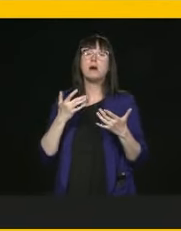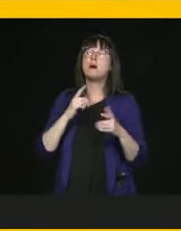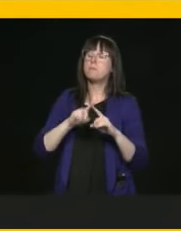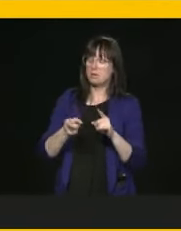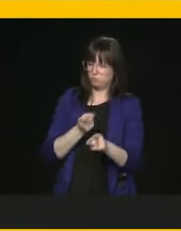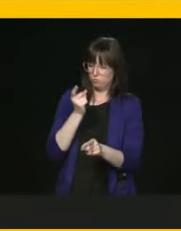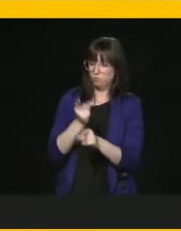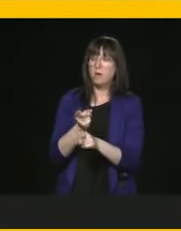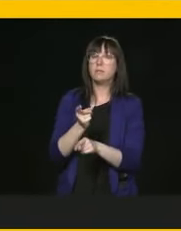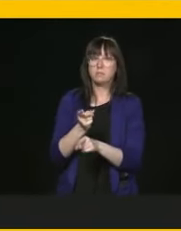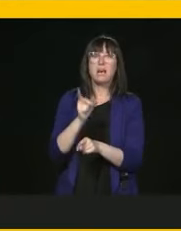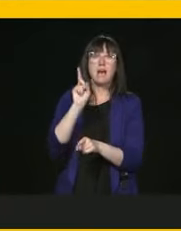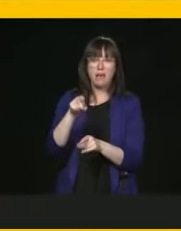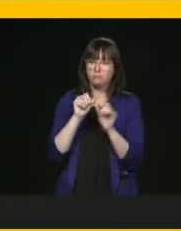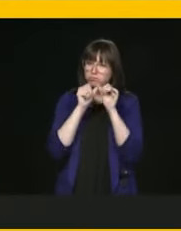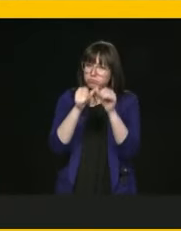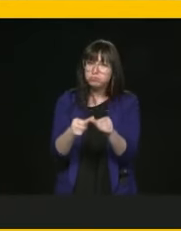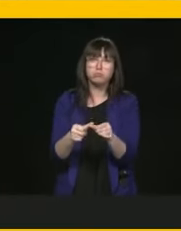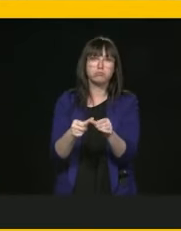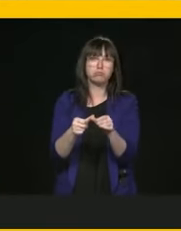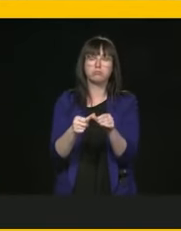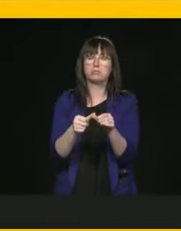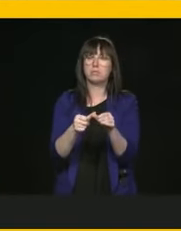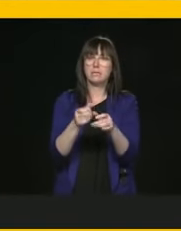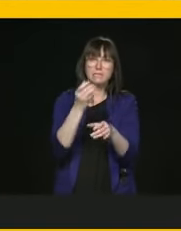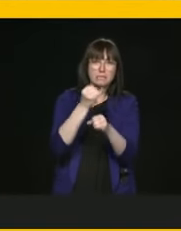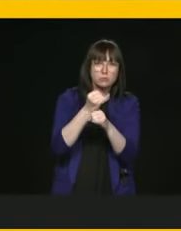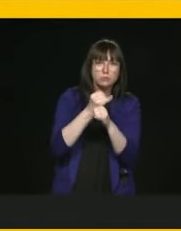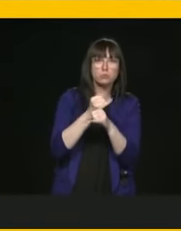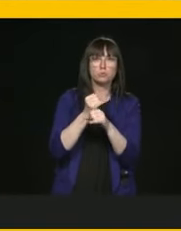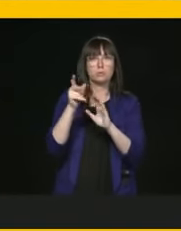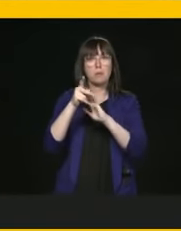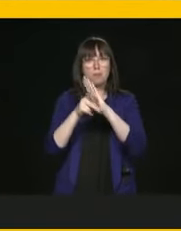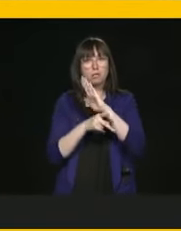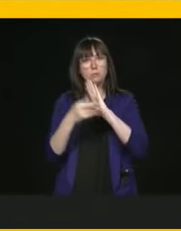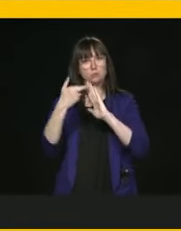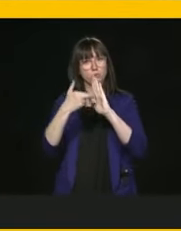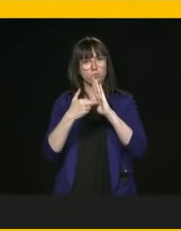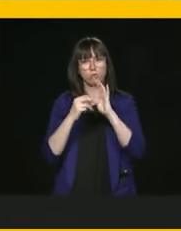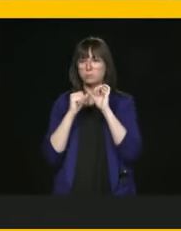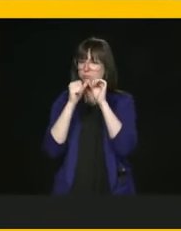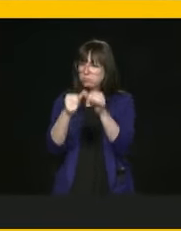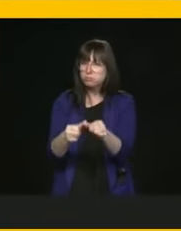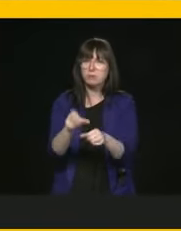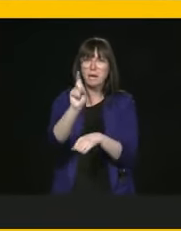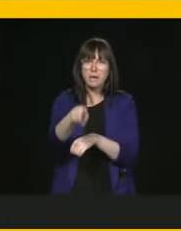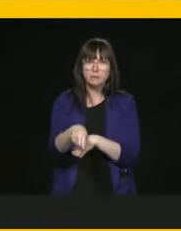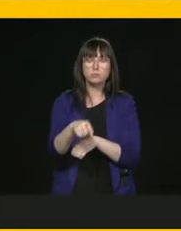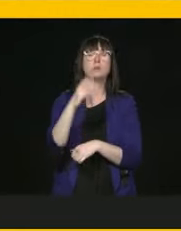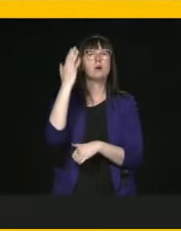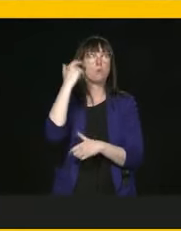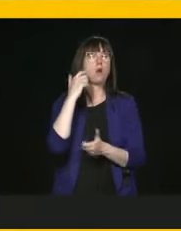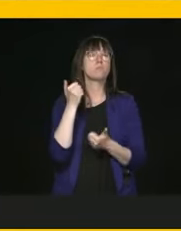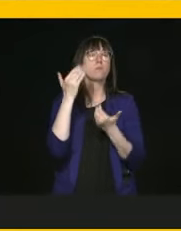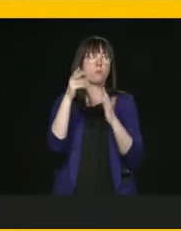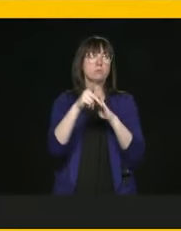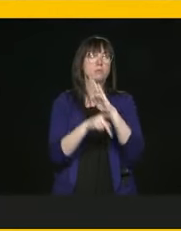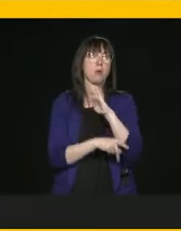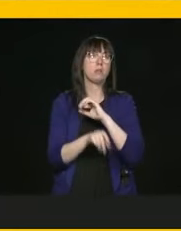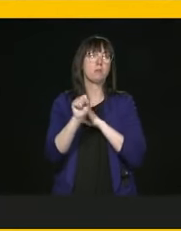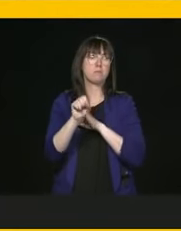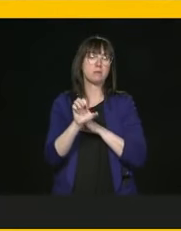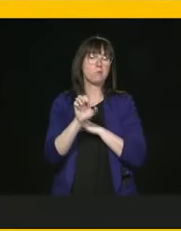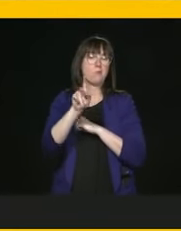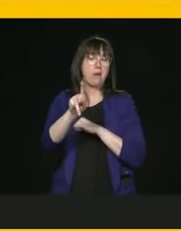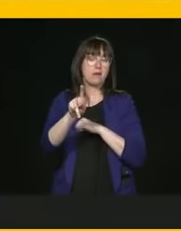that we do need to keep our institutions and our parliamentary principles strong, which is why we've proposed that Parliament could come back in a